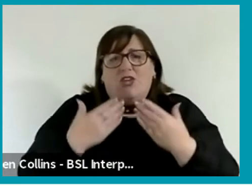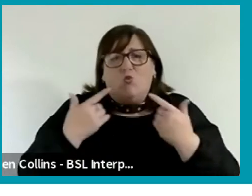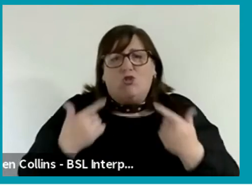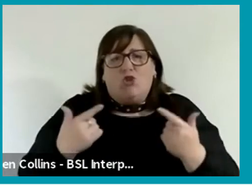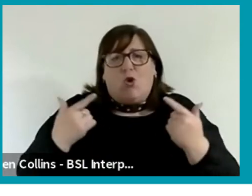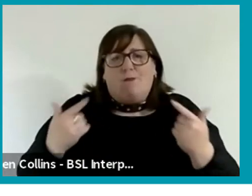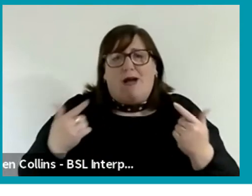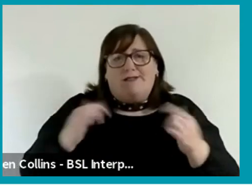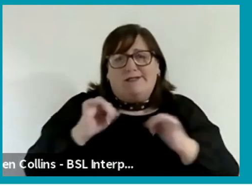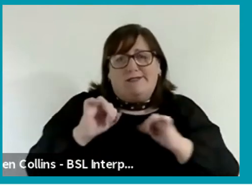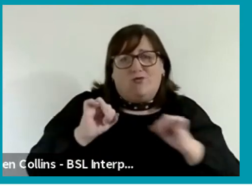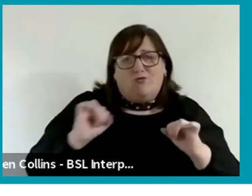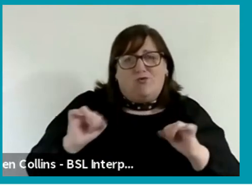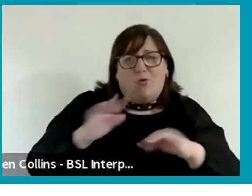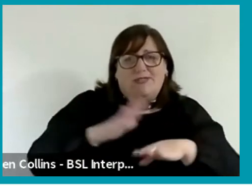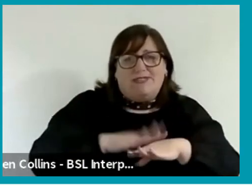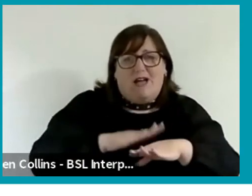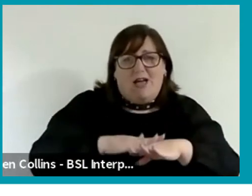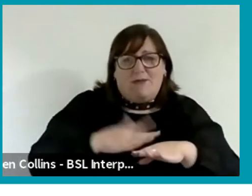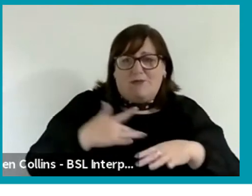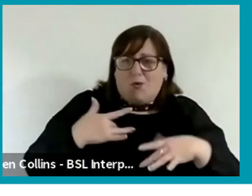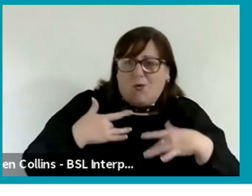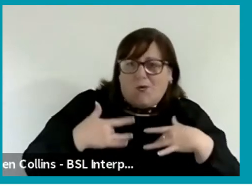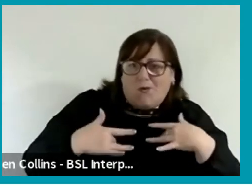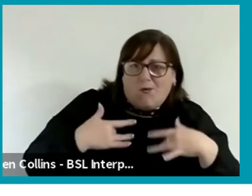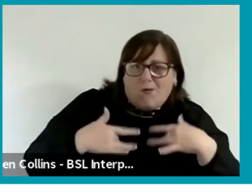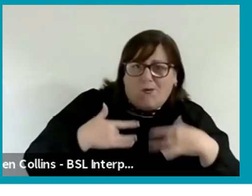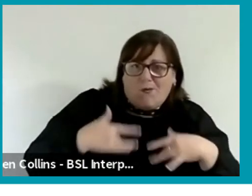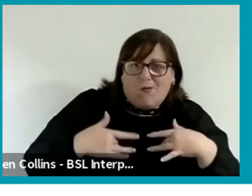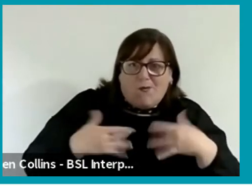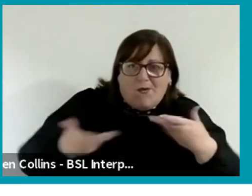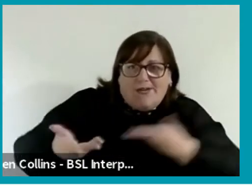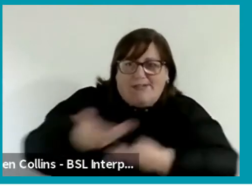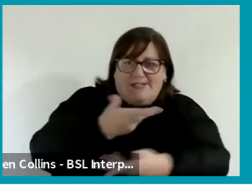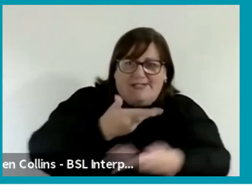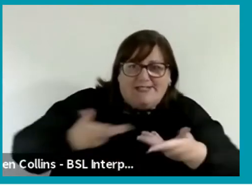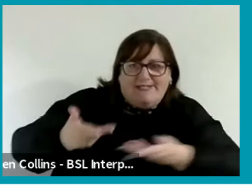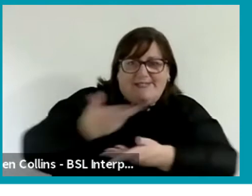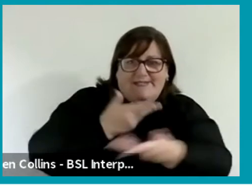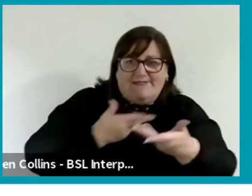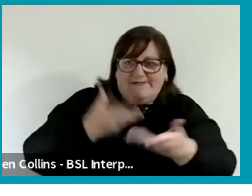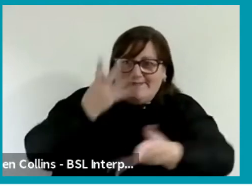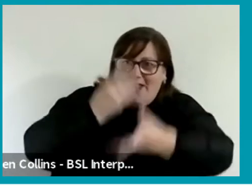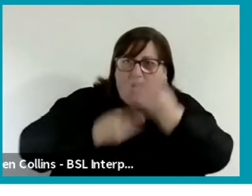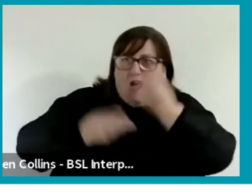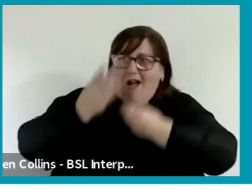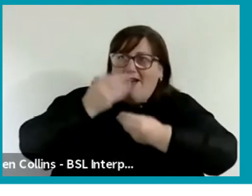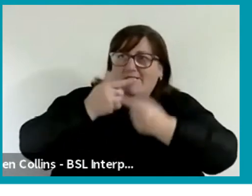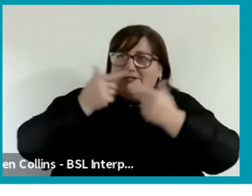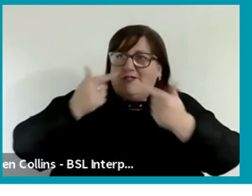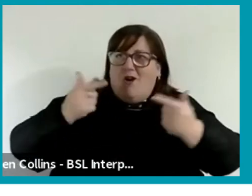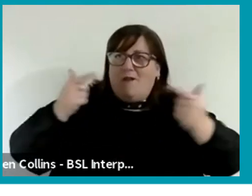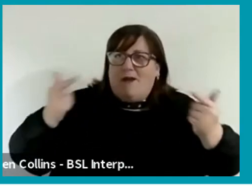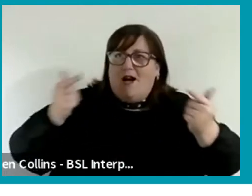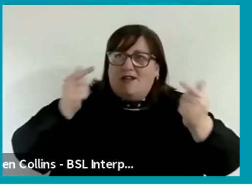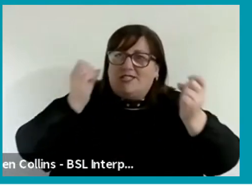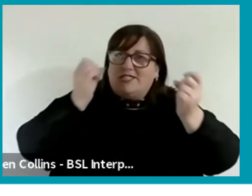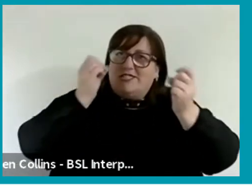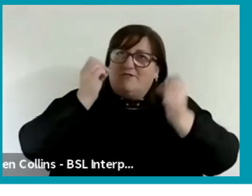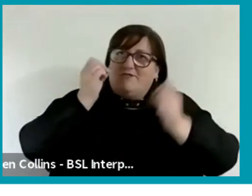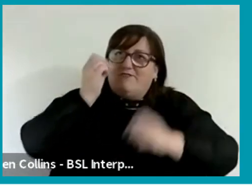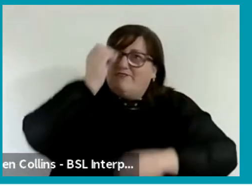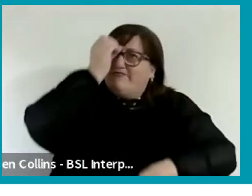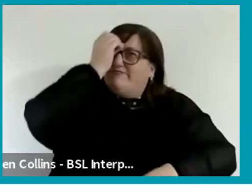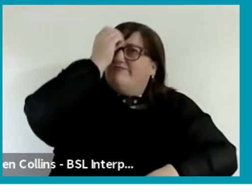It's been a very fascinating journey. I've certainly enjoyed it. I've learned so much from the radical way in